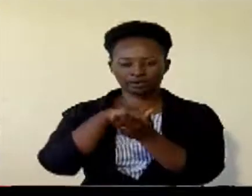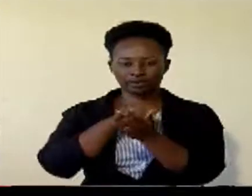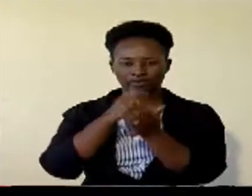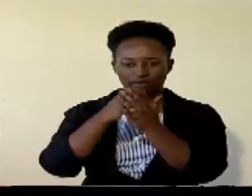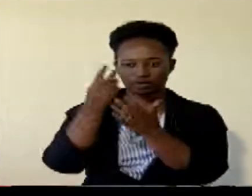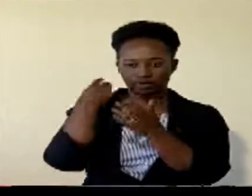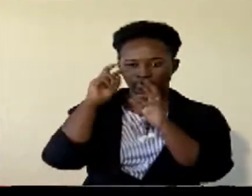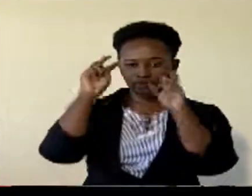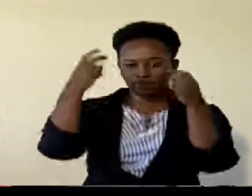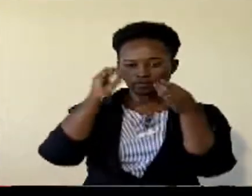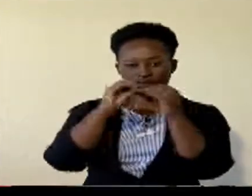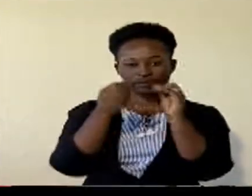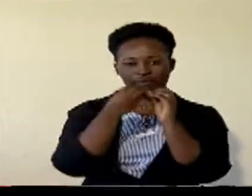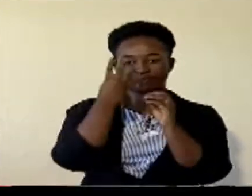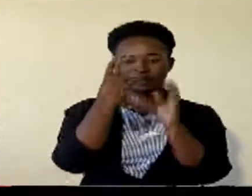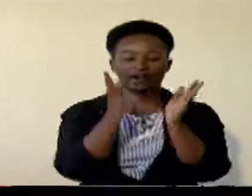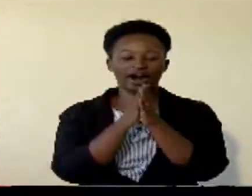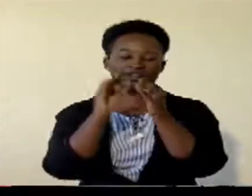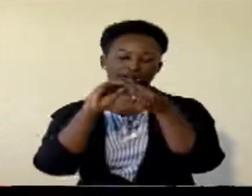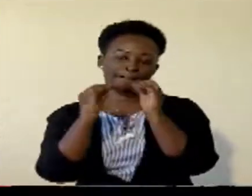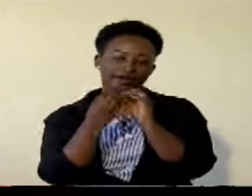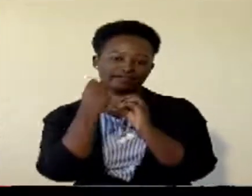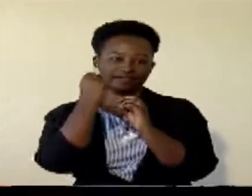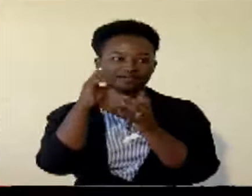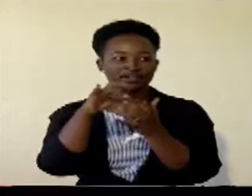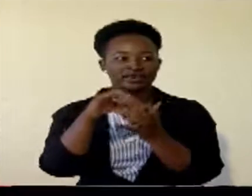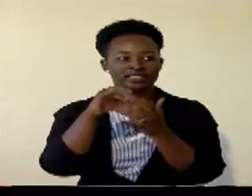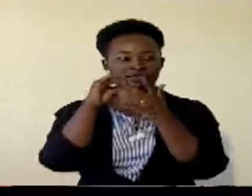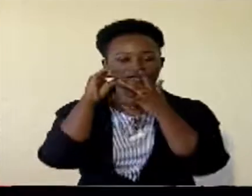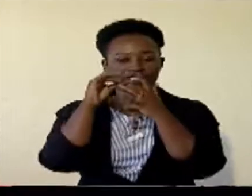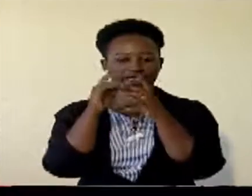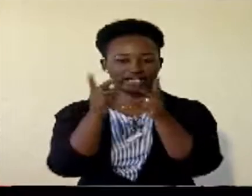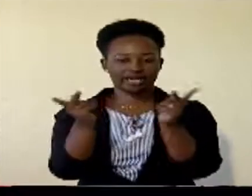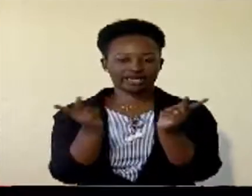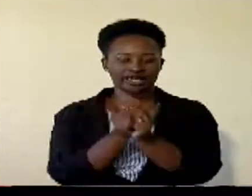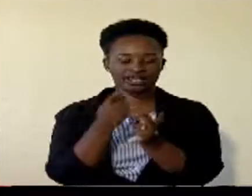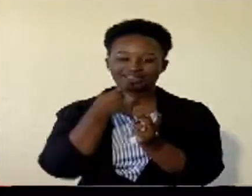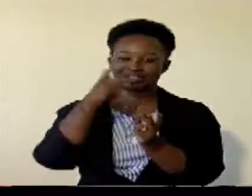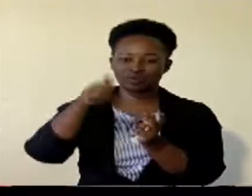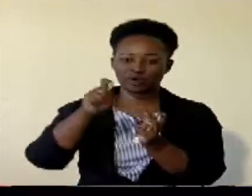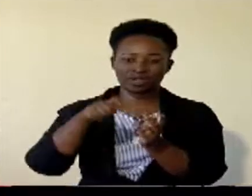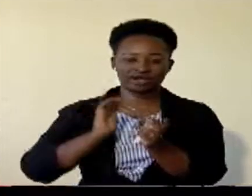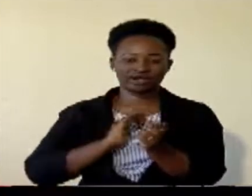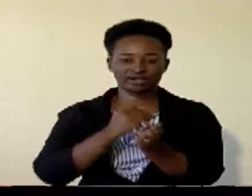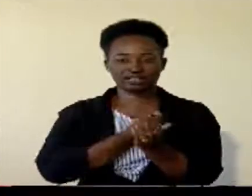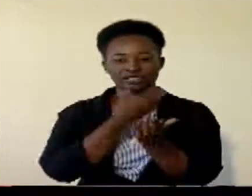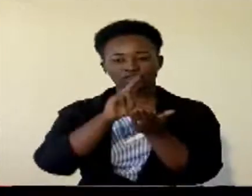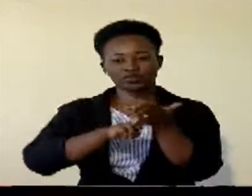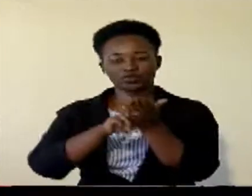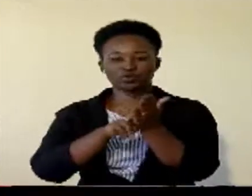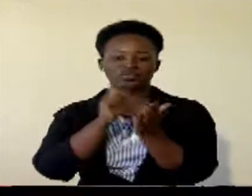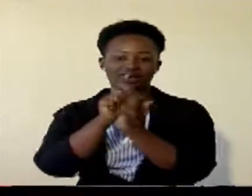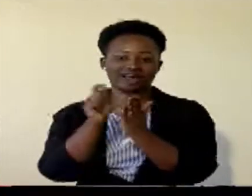Unit 4 and Unit 5, especially areas that require us to use